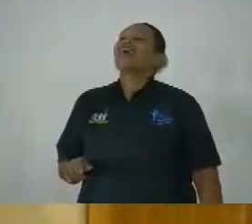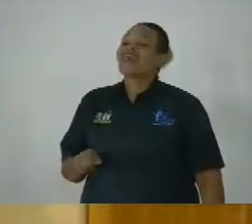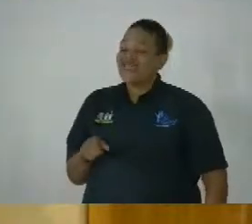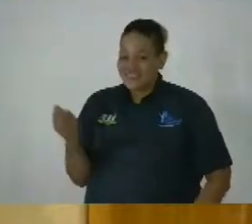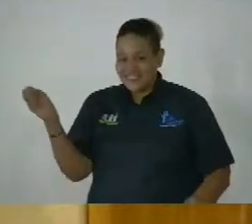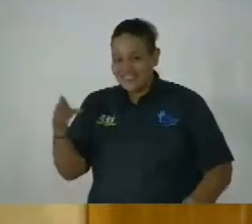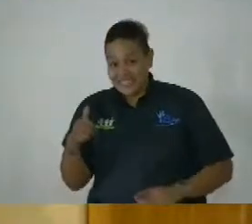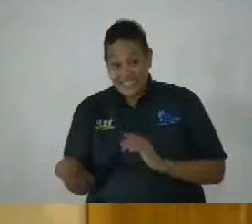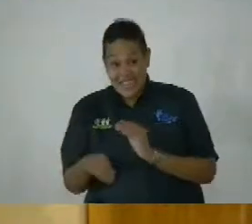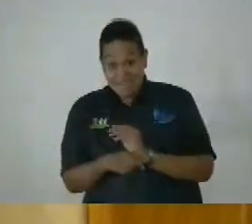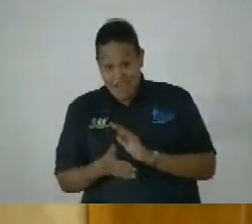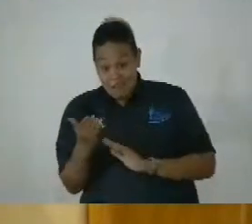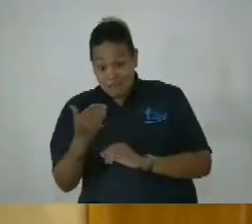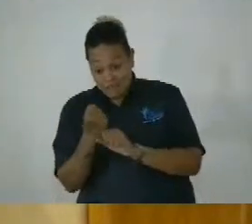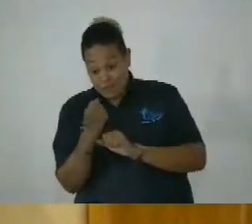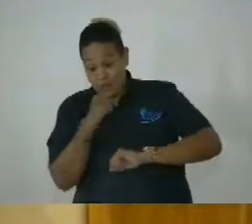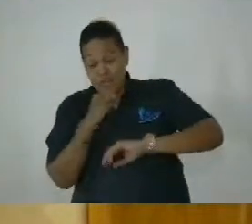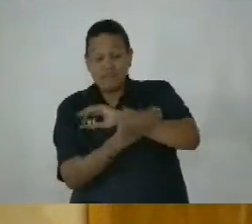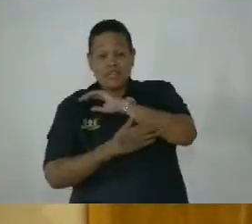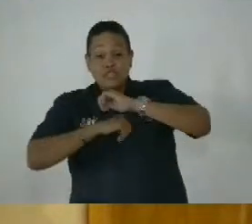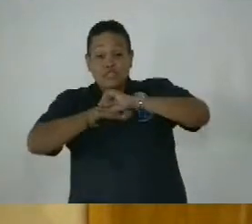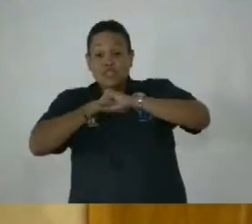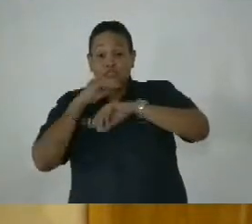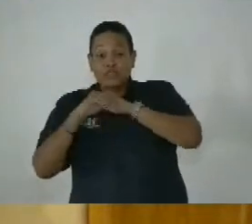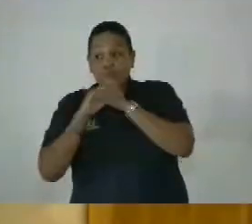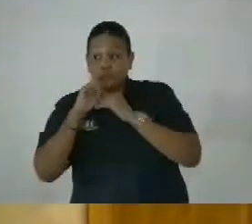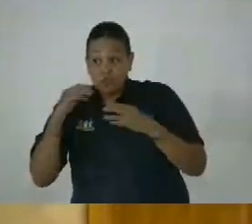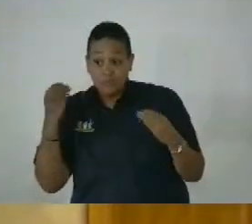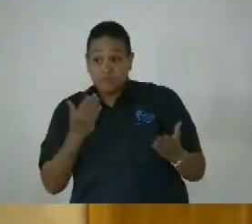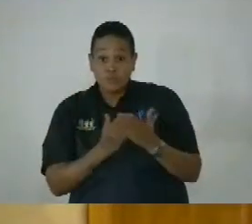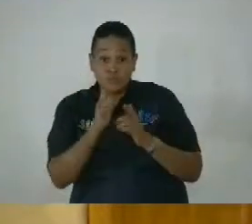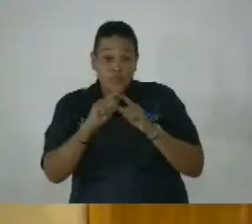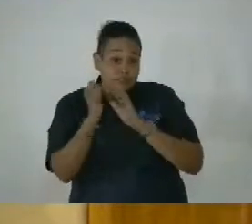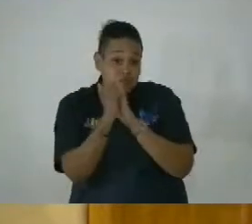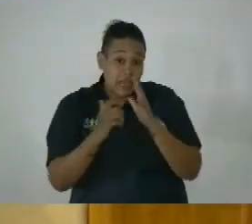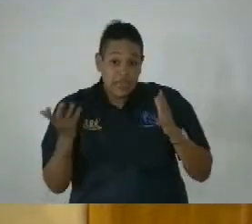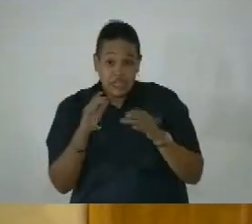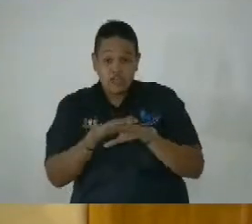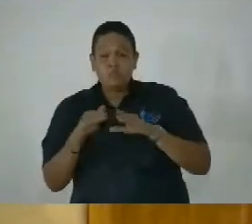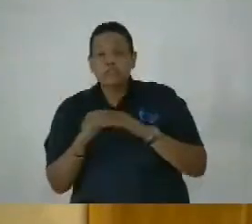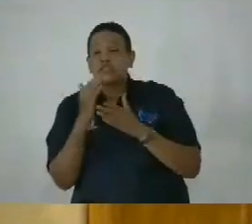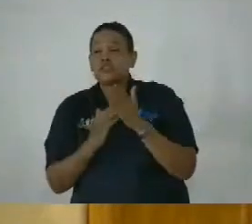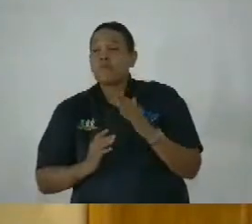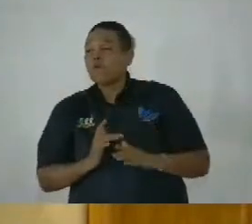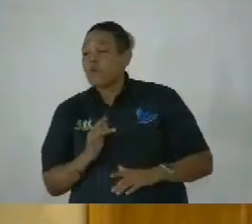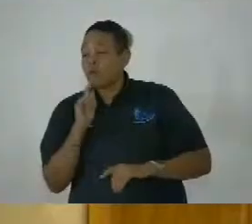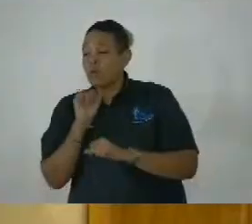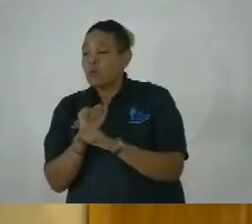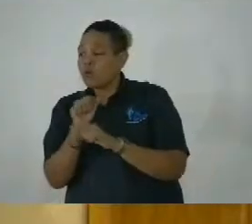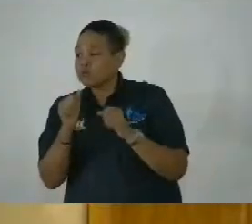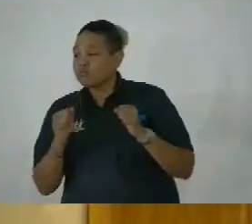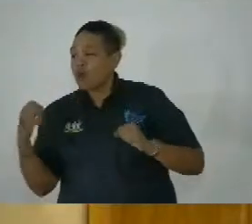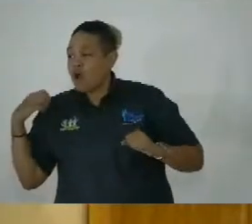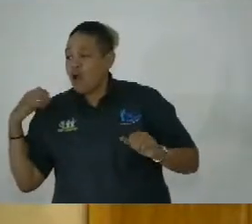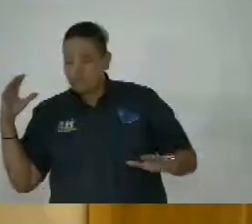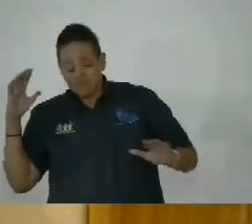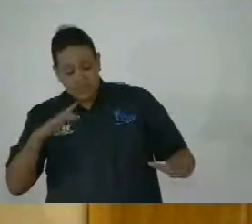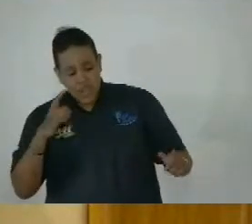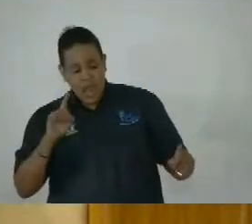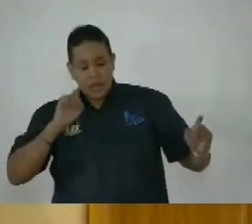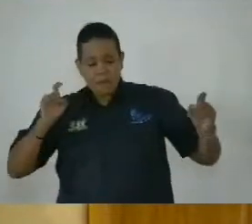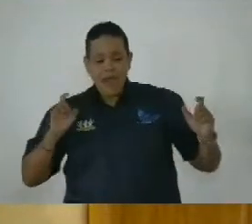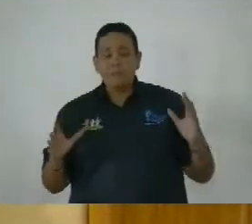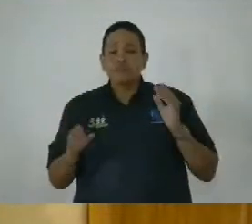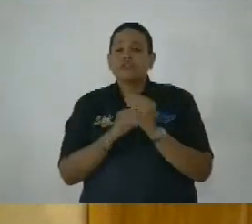The operational work of national security is carried out by agencies comprising some of the finest law enforcement officers,